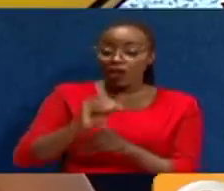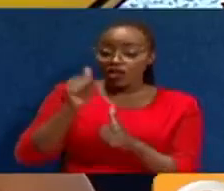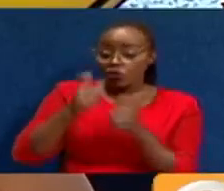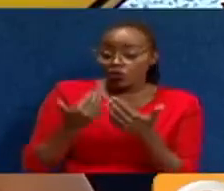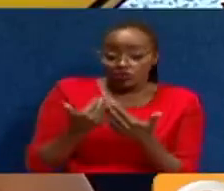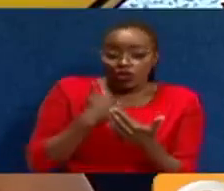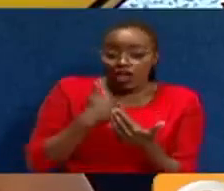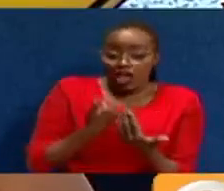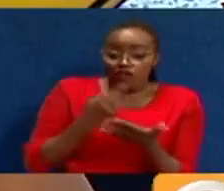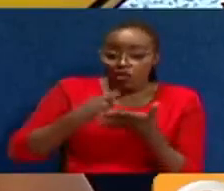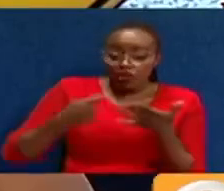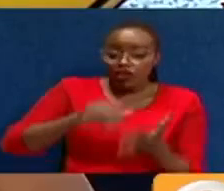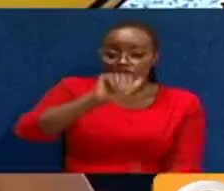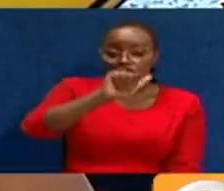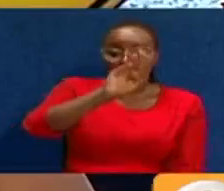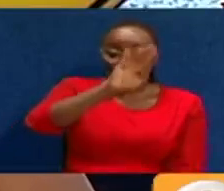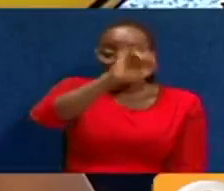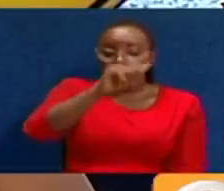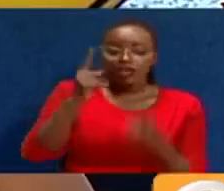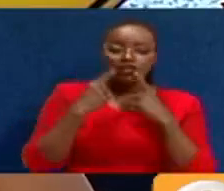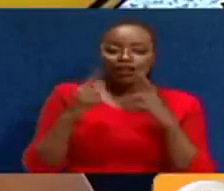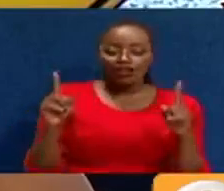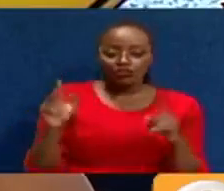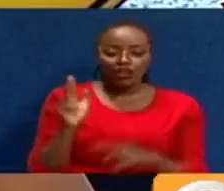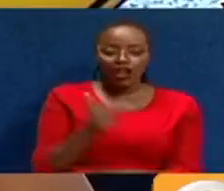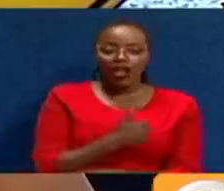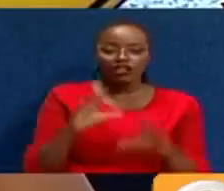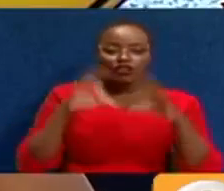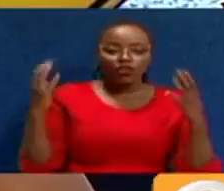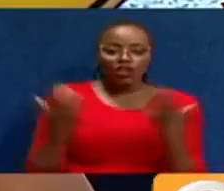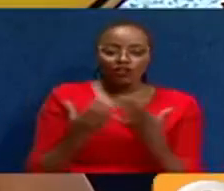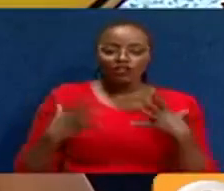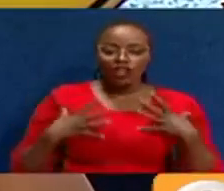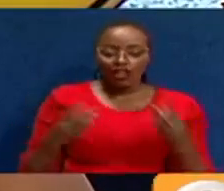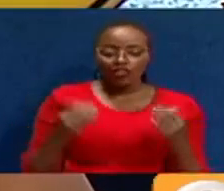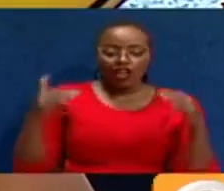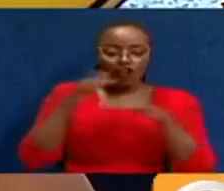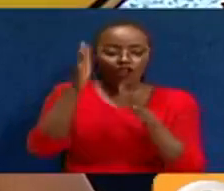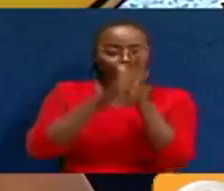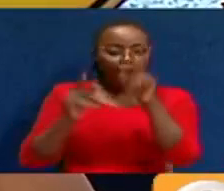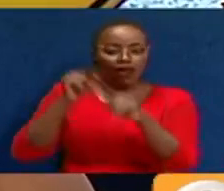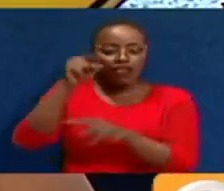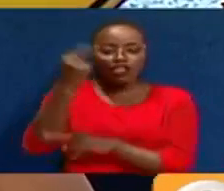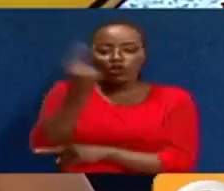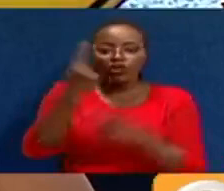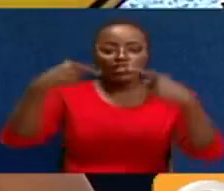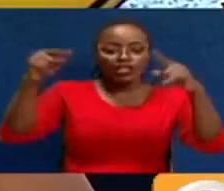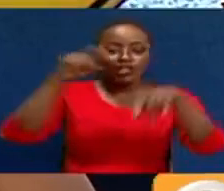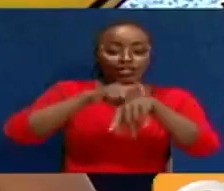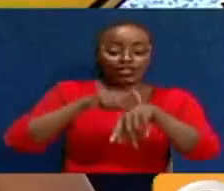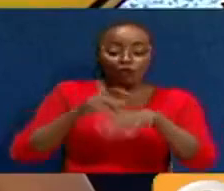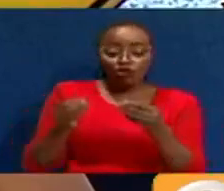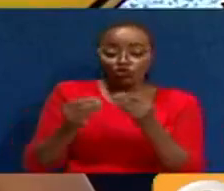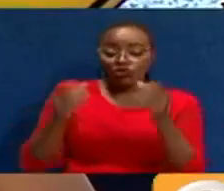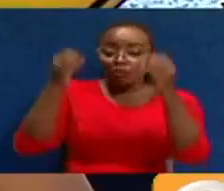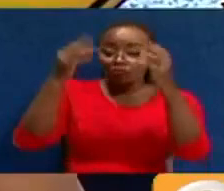signed up to in the Abuja Declaration. We have the Universal Health Coverage Plan, but that can only be a success when we sort